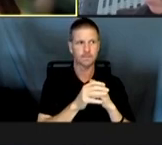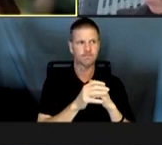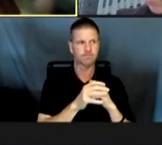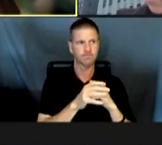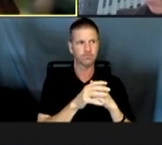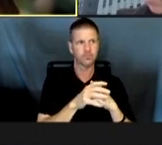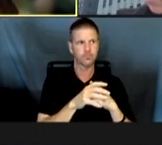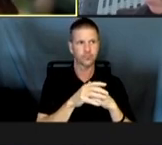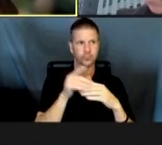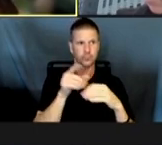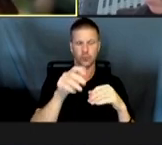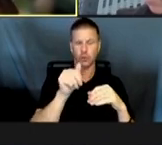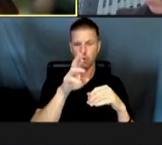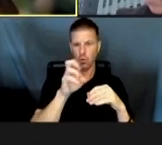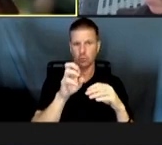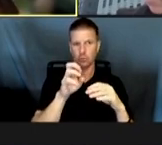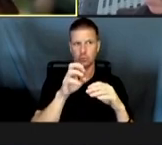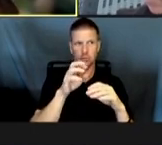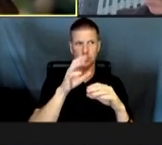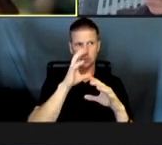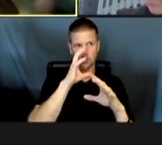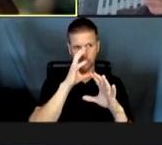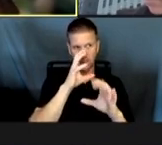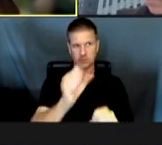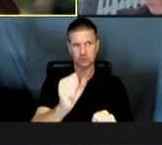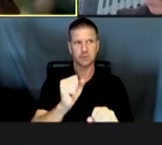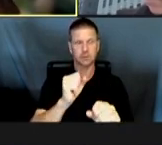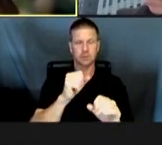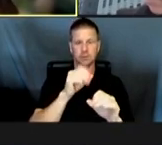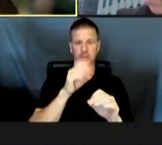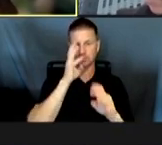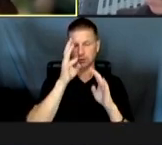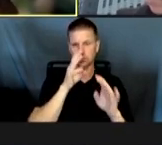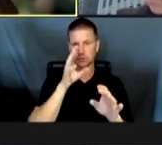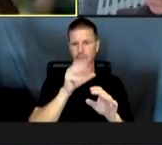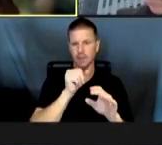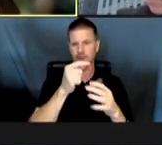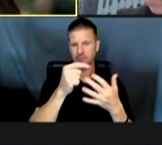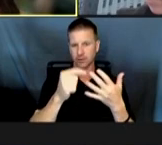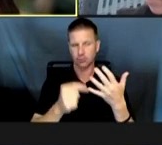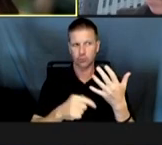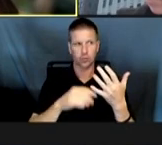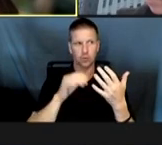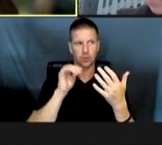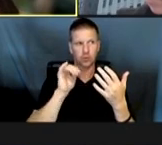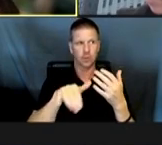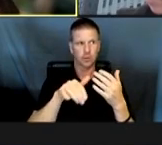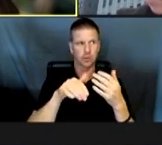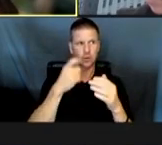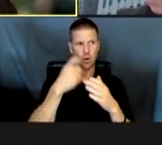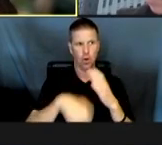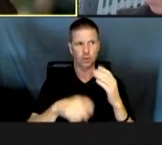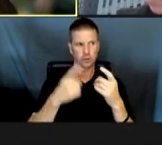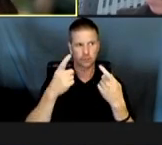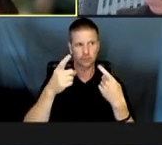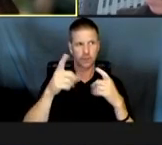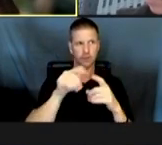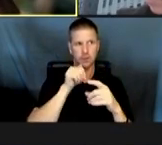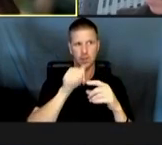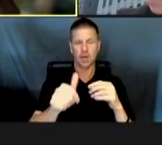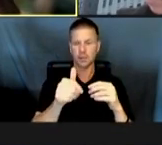a number of fascinating inventions and features that are cost-effective, not